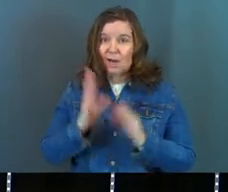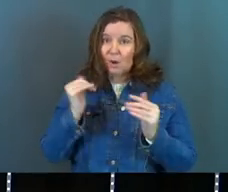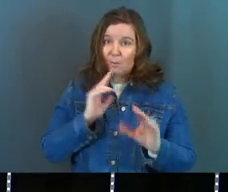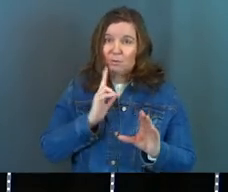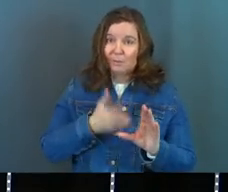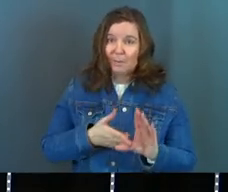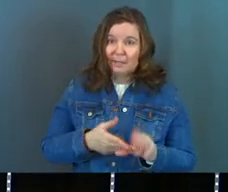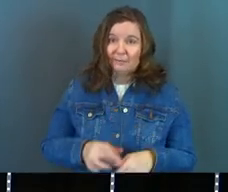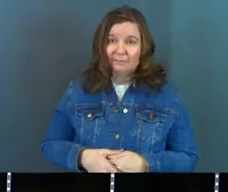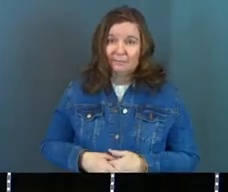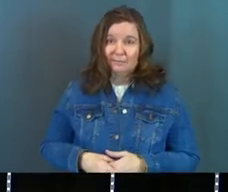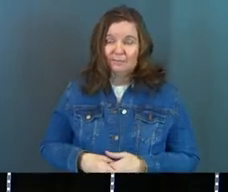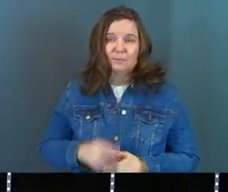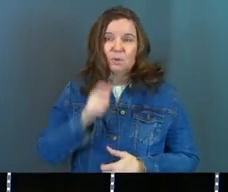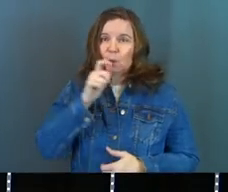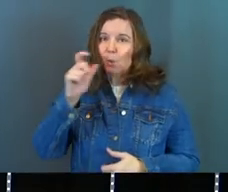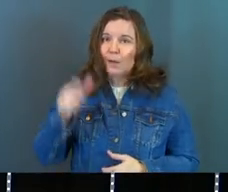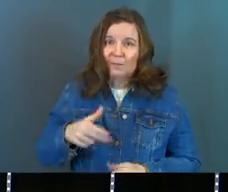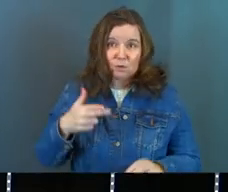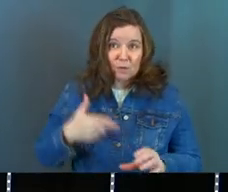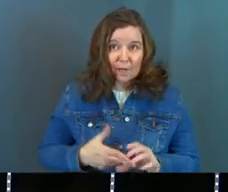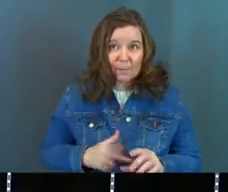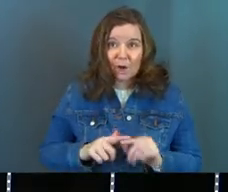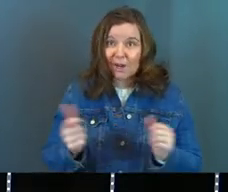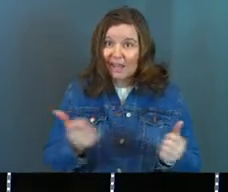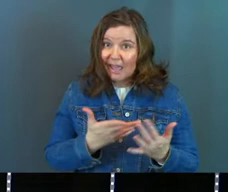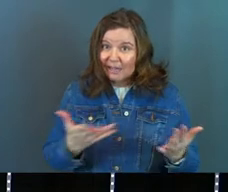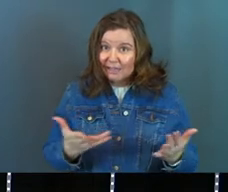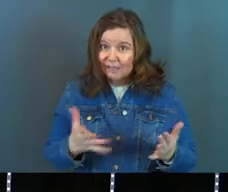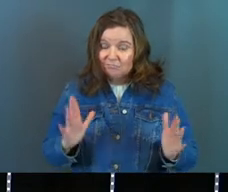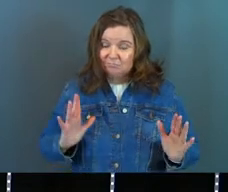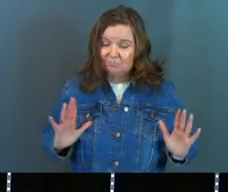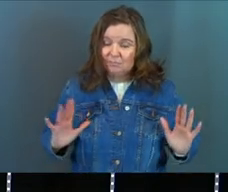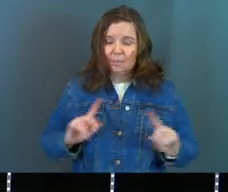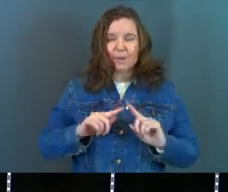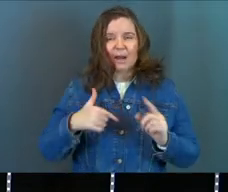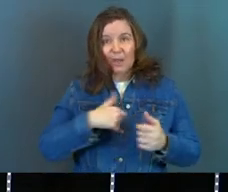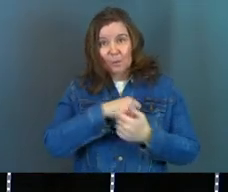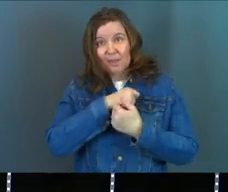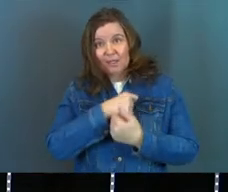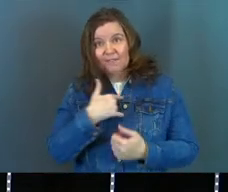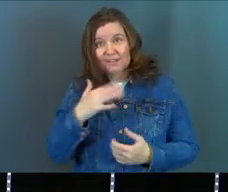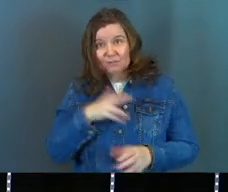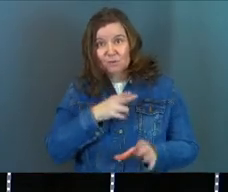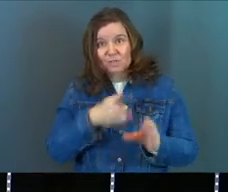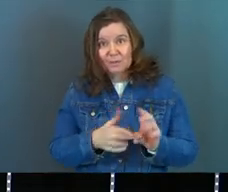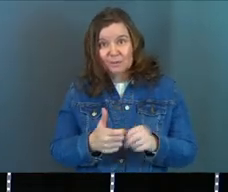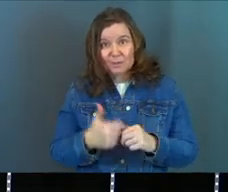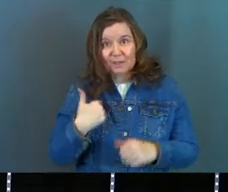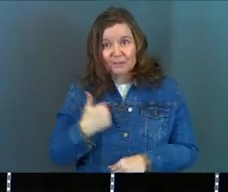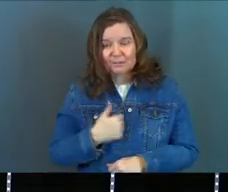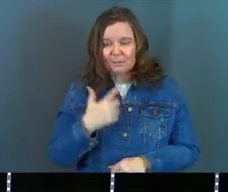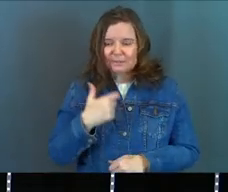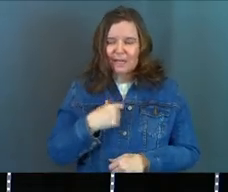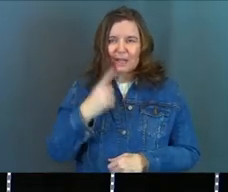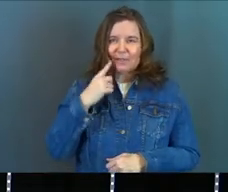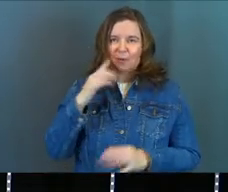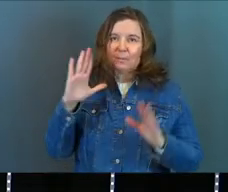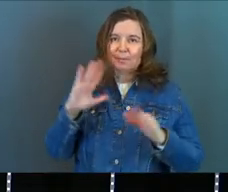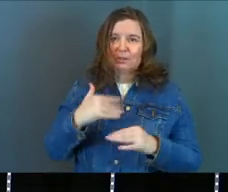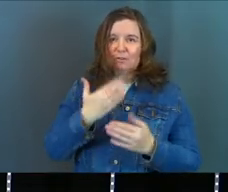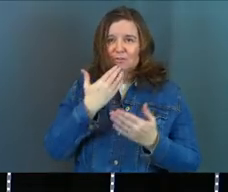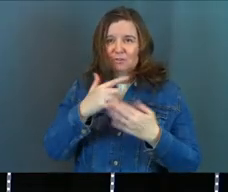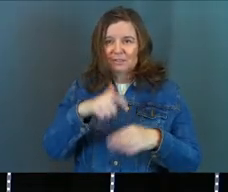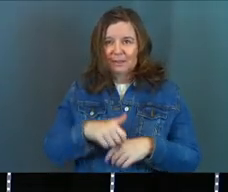hope you jump in. You don't have to jump in on any of this, but I would love it if you jumped in because I think it's going to be a